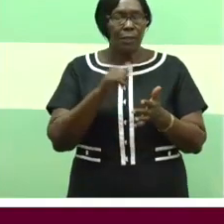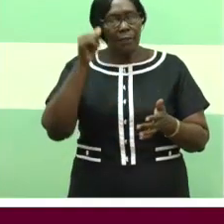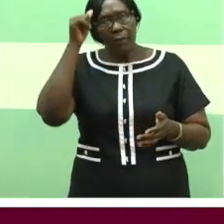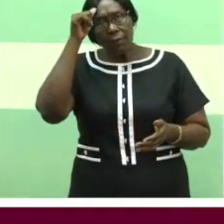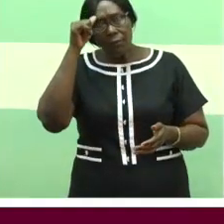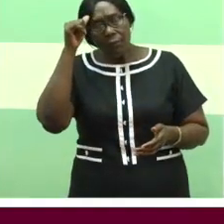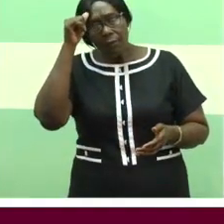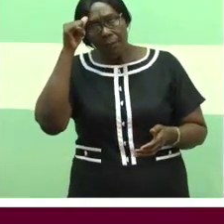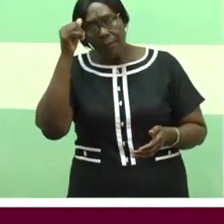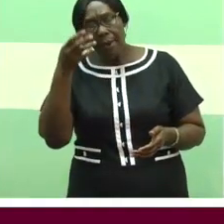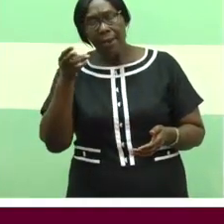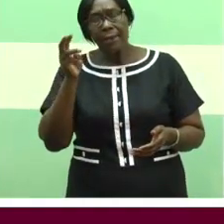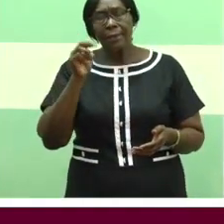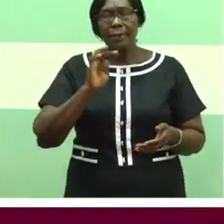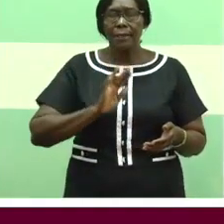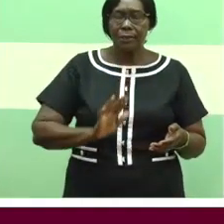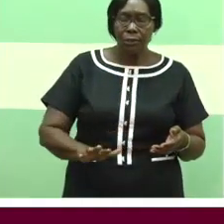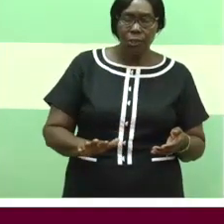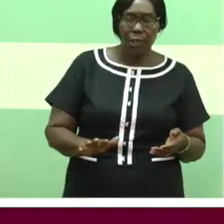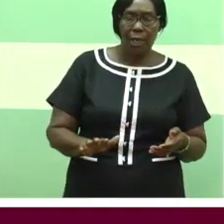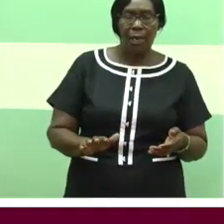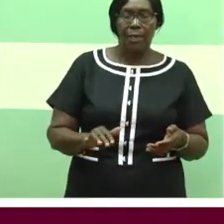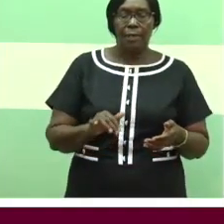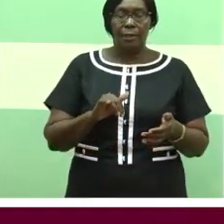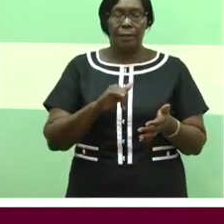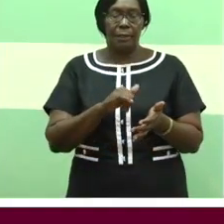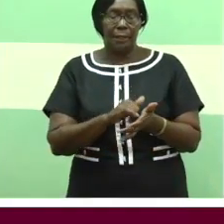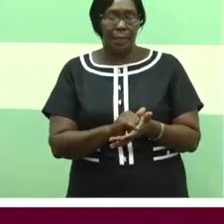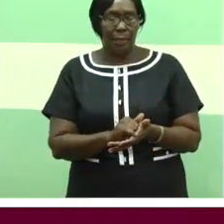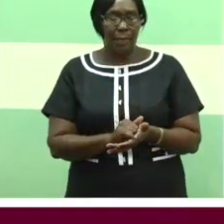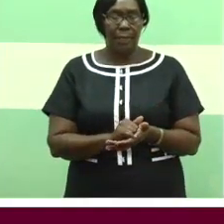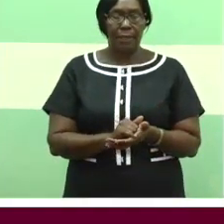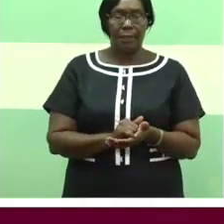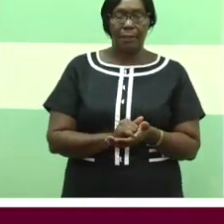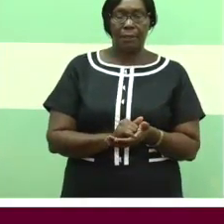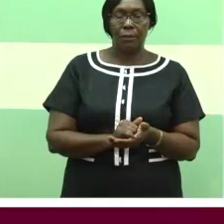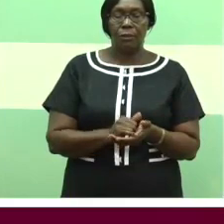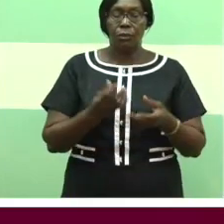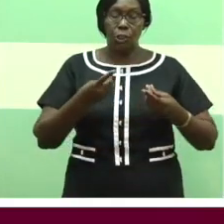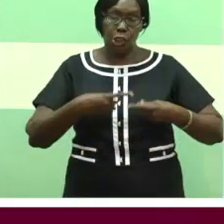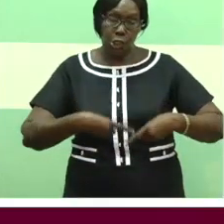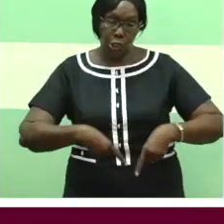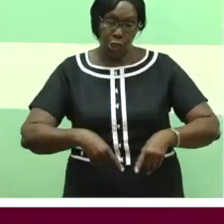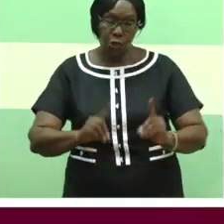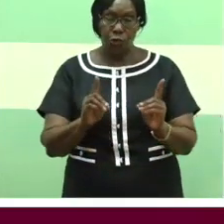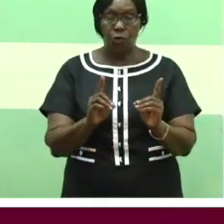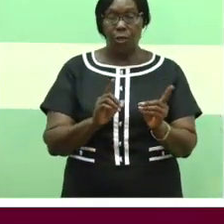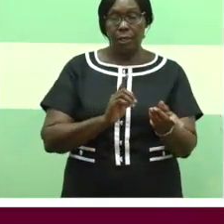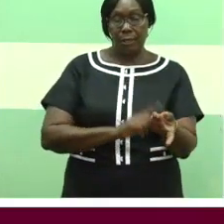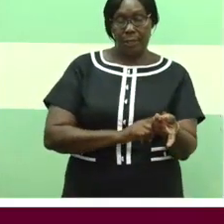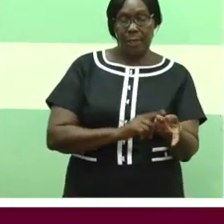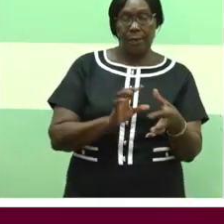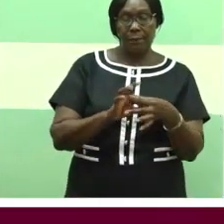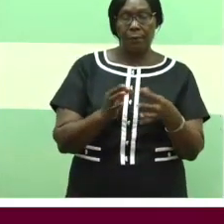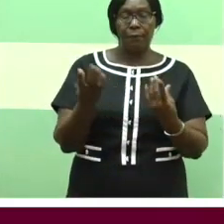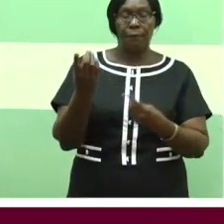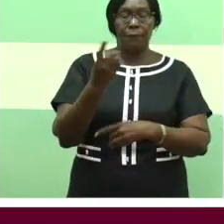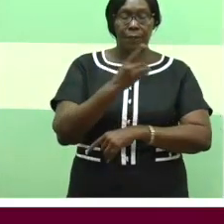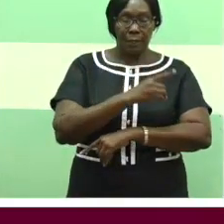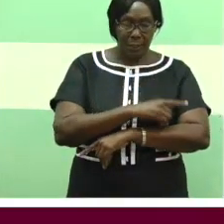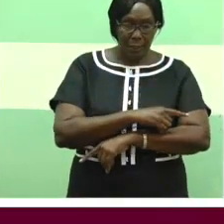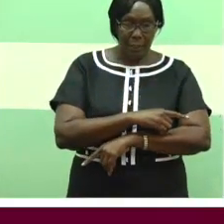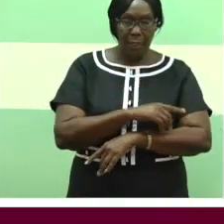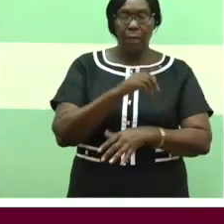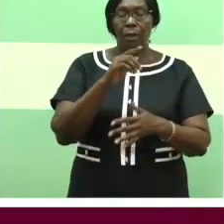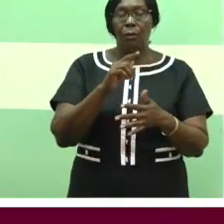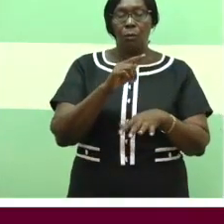the child is reminded throughout different times of the day on